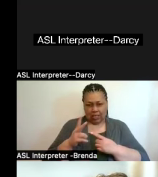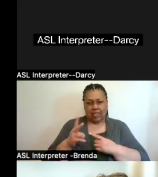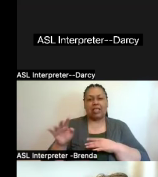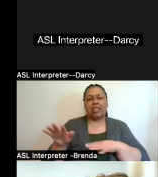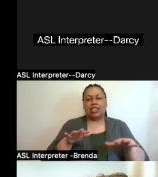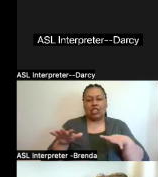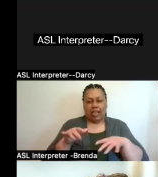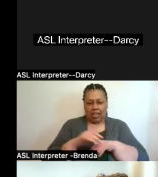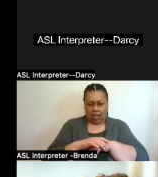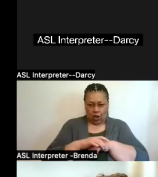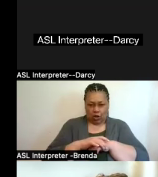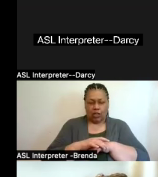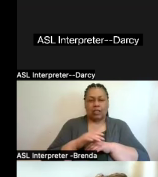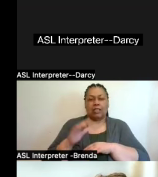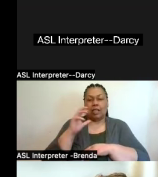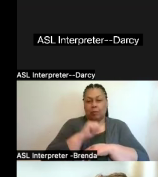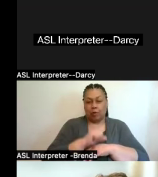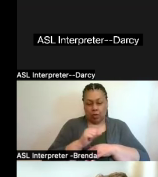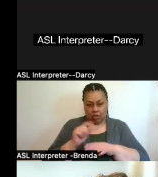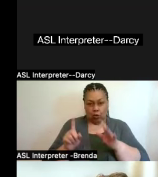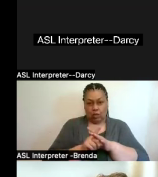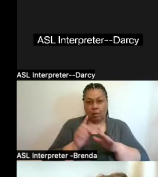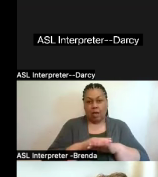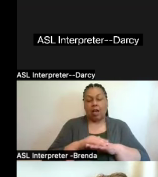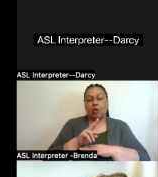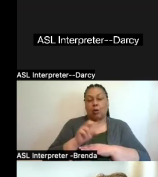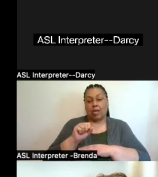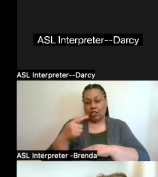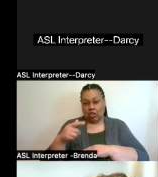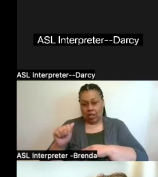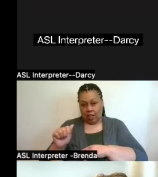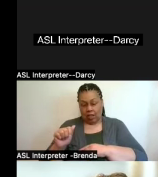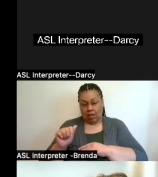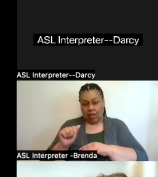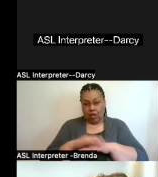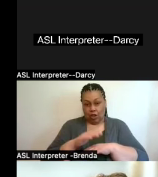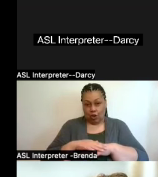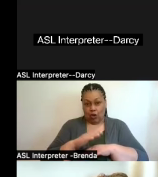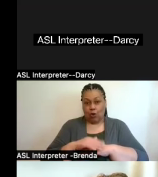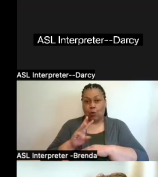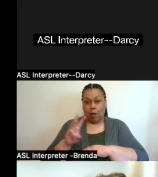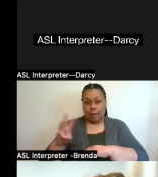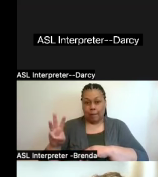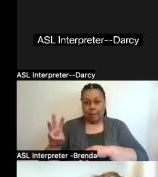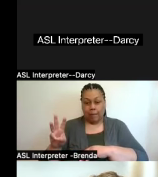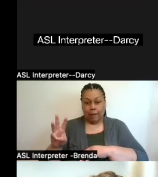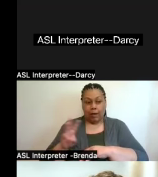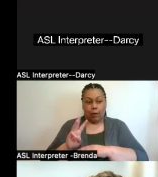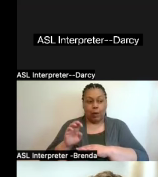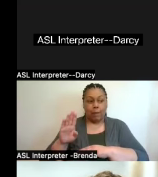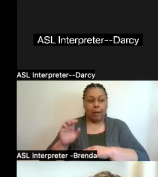the USGS earthquake event web pages. And then in terms of the Shake